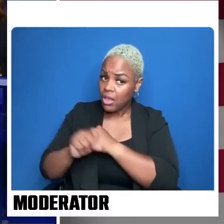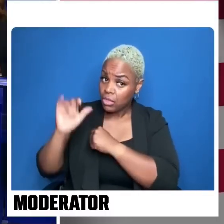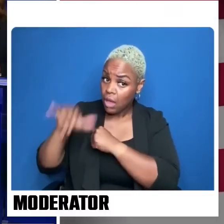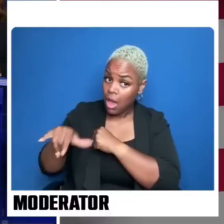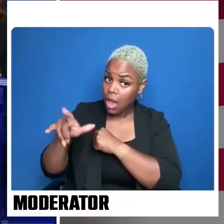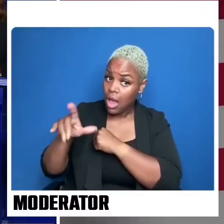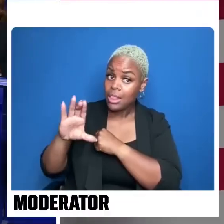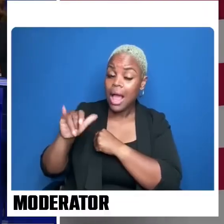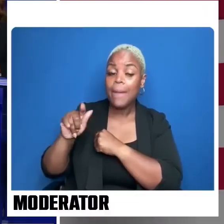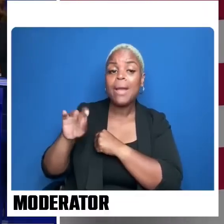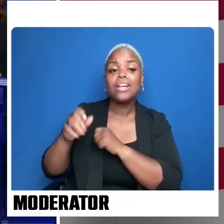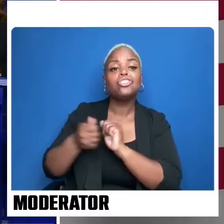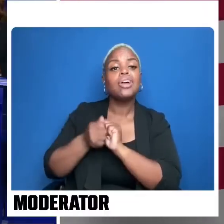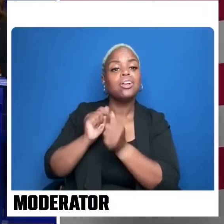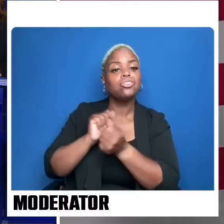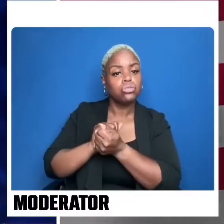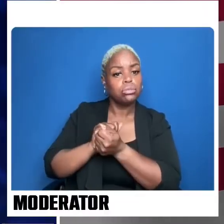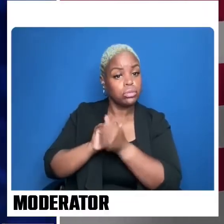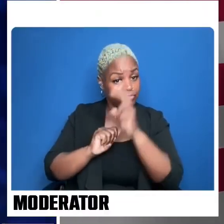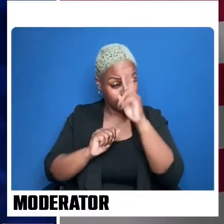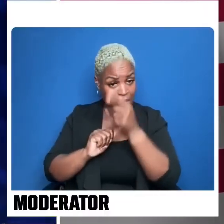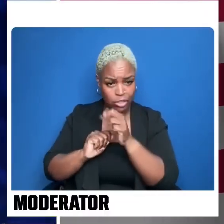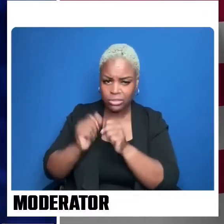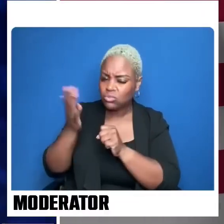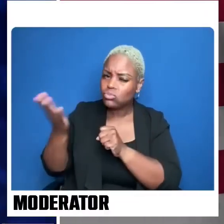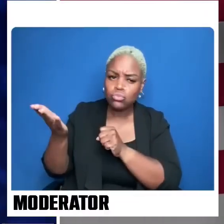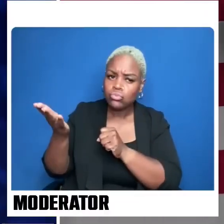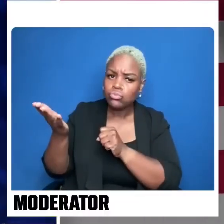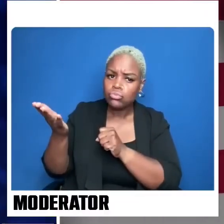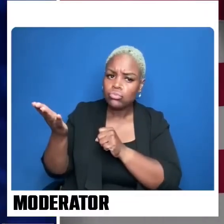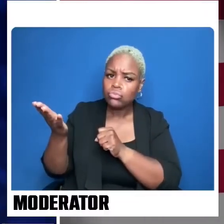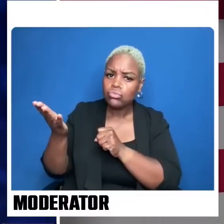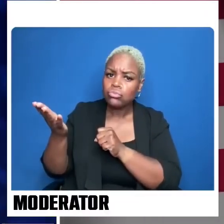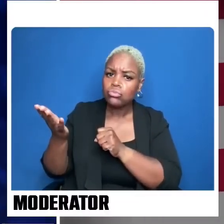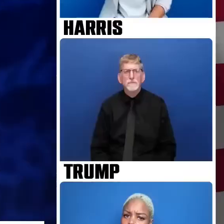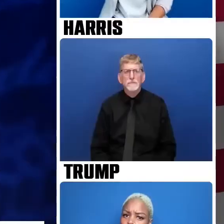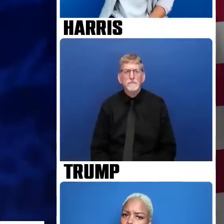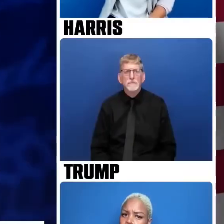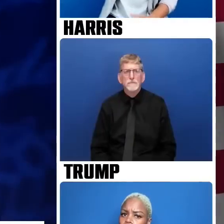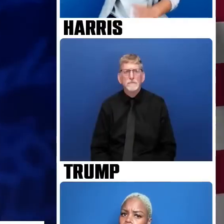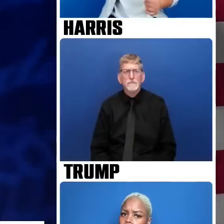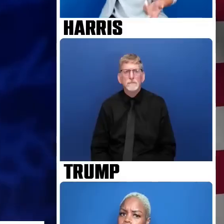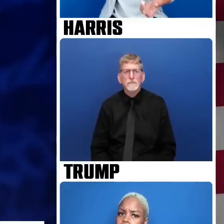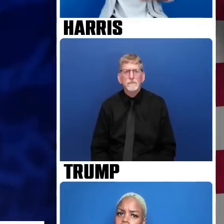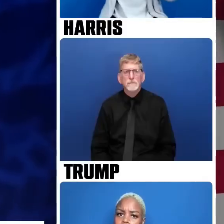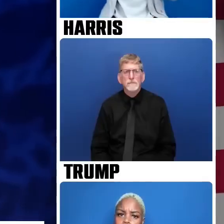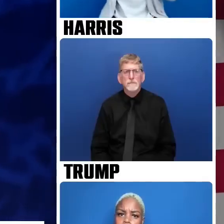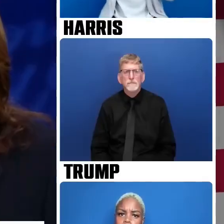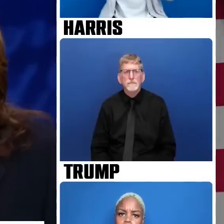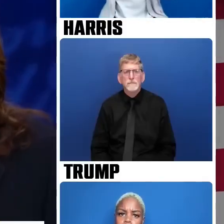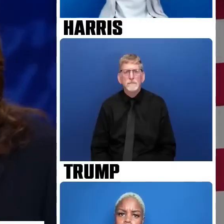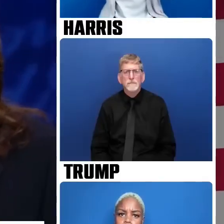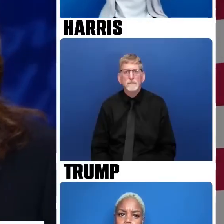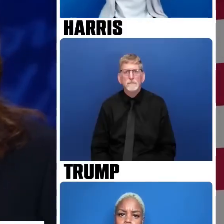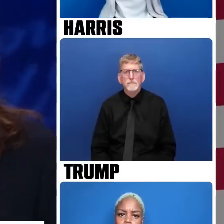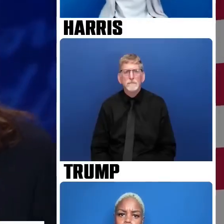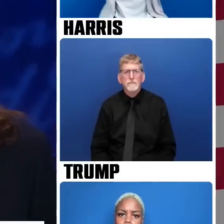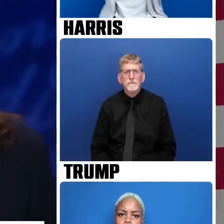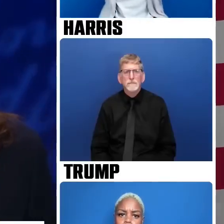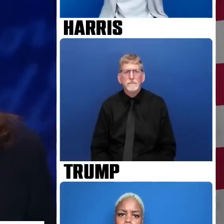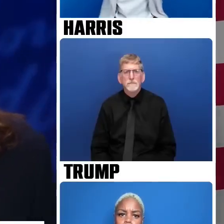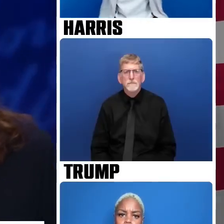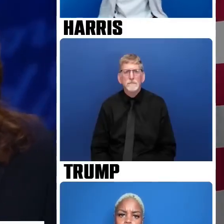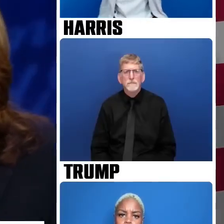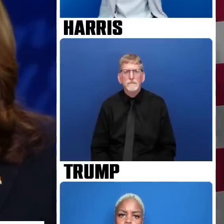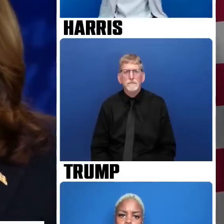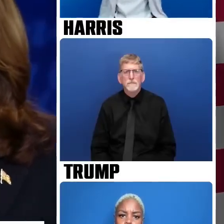for you each. Well, the former president had said that climate change is a hoax. And what we know is that it is very real. You